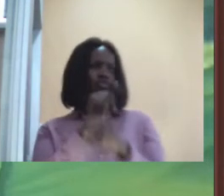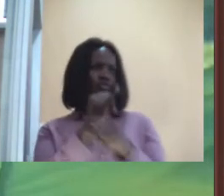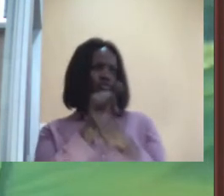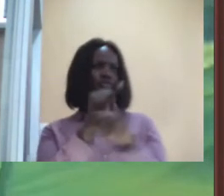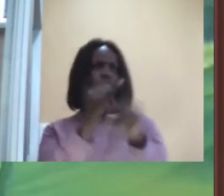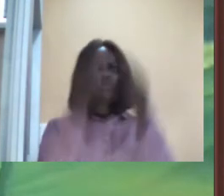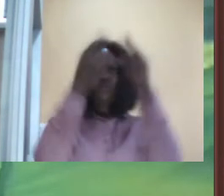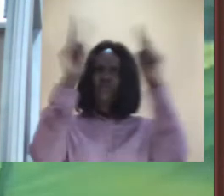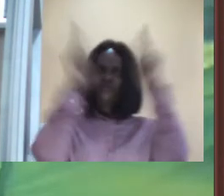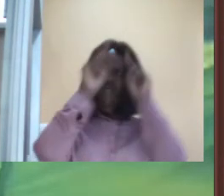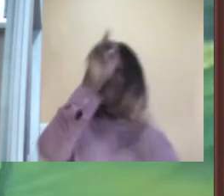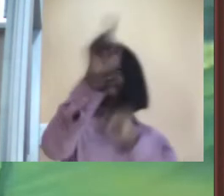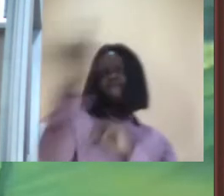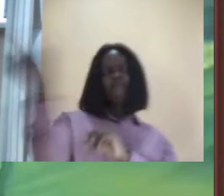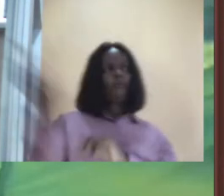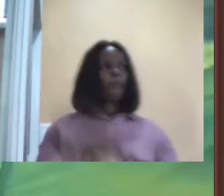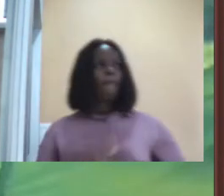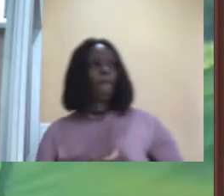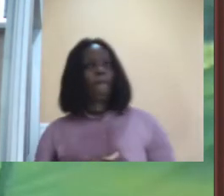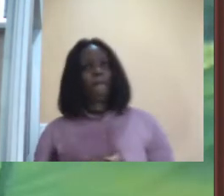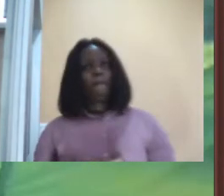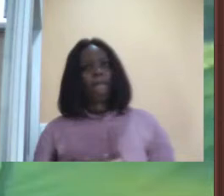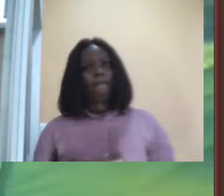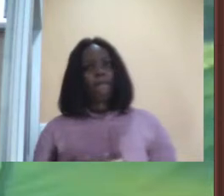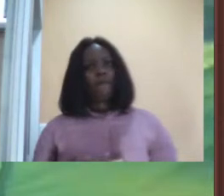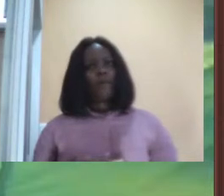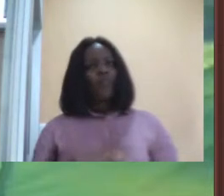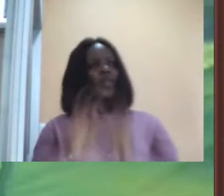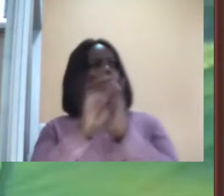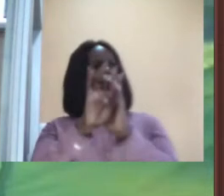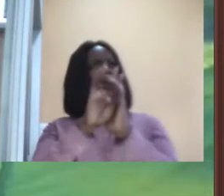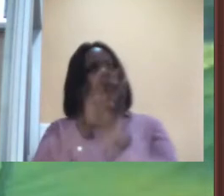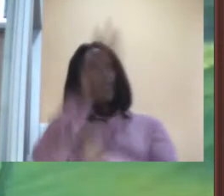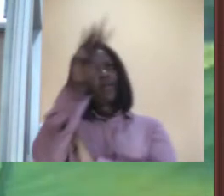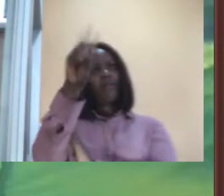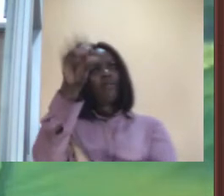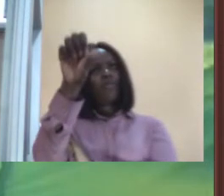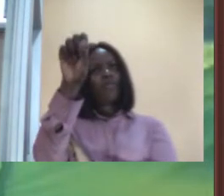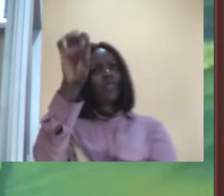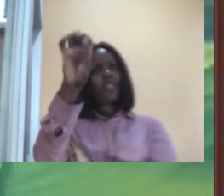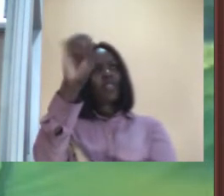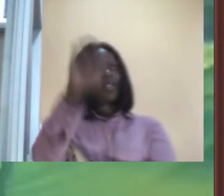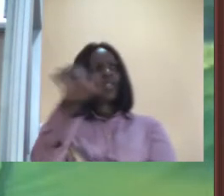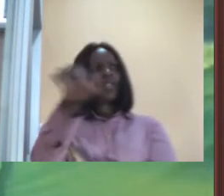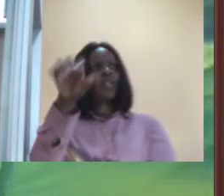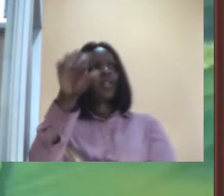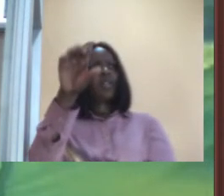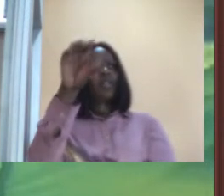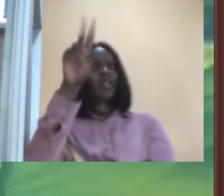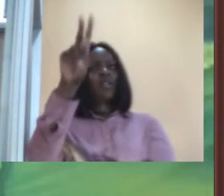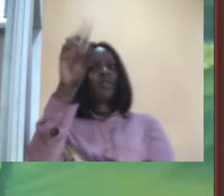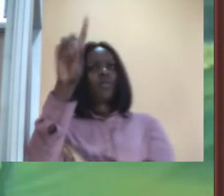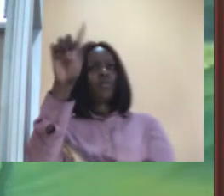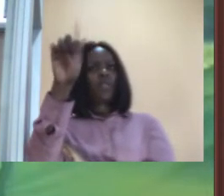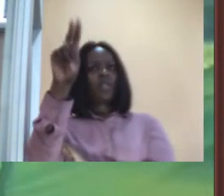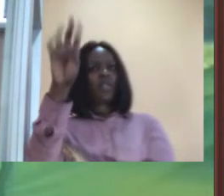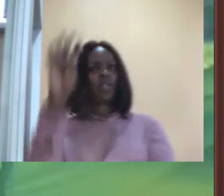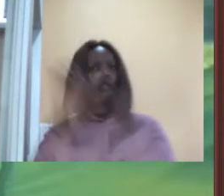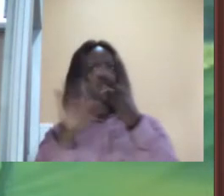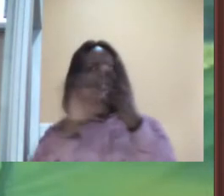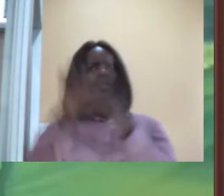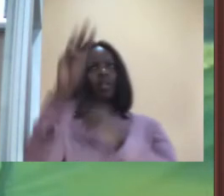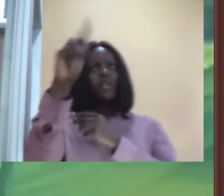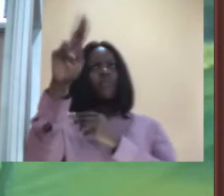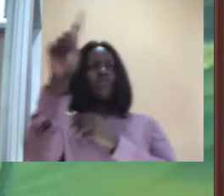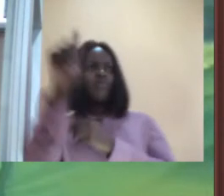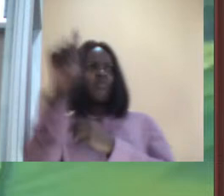higher learning, or Omos Skotane, Omangosuthu Technology, Technicon, and